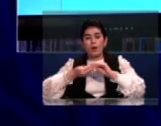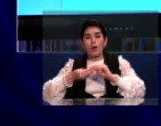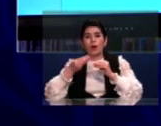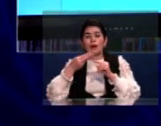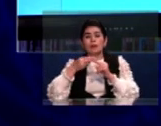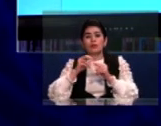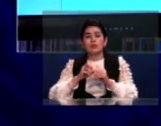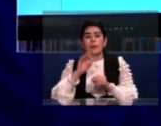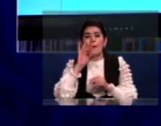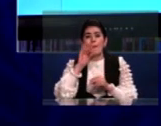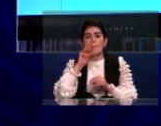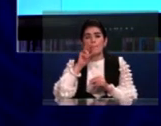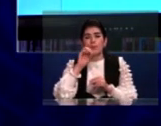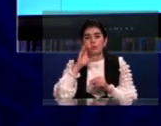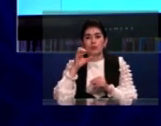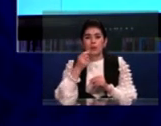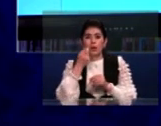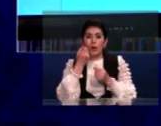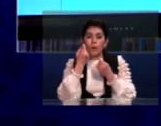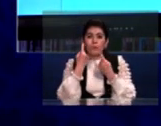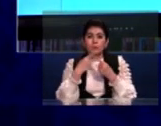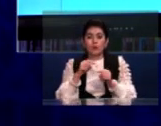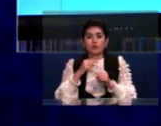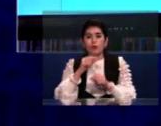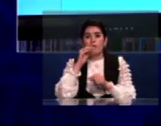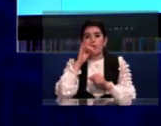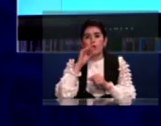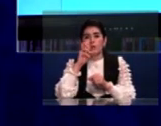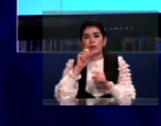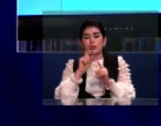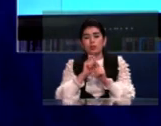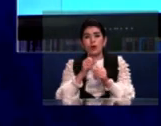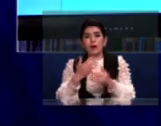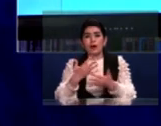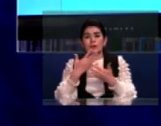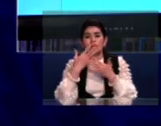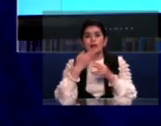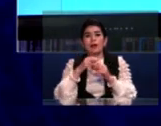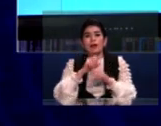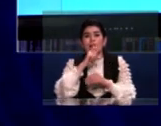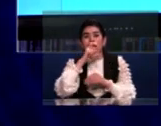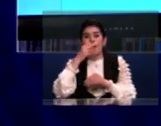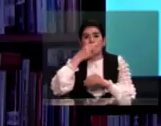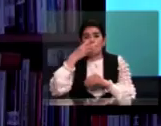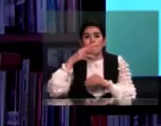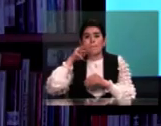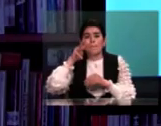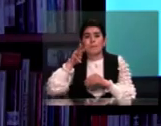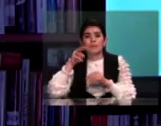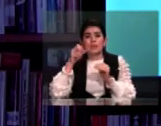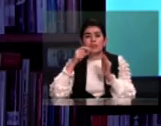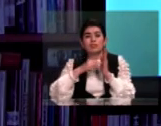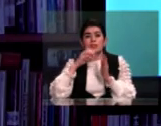holda impulsni biroz boshqacharoq formulalarini hosil qilamiz. Ya'ni E barobar m ko'paytirilgan